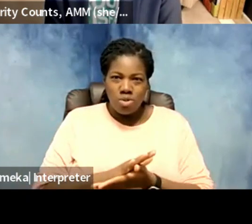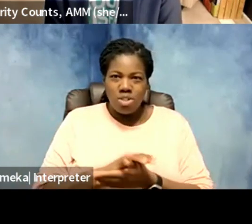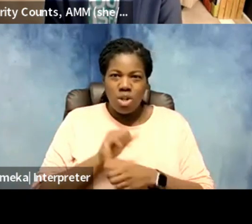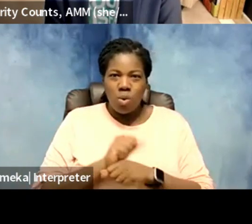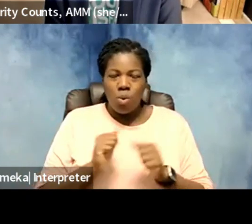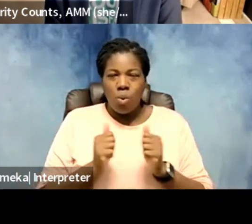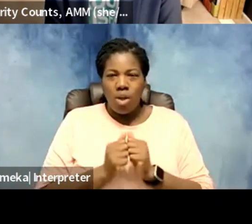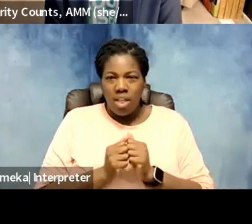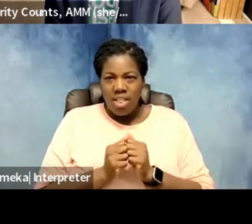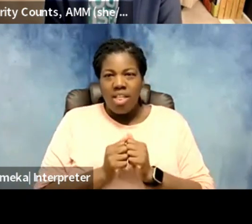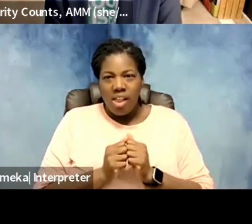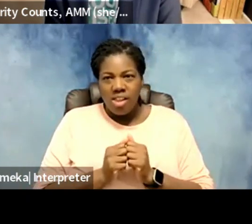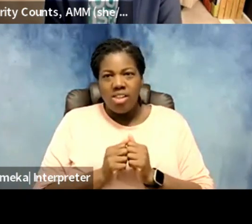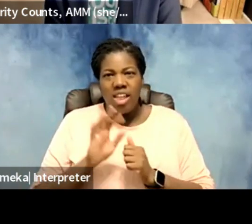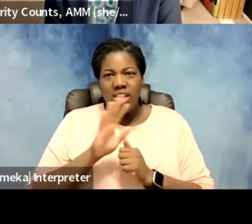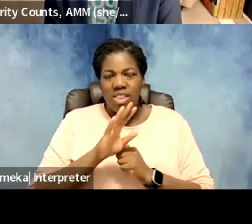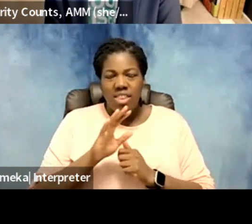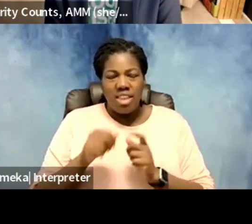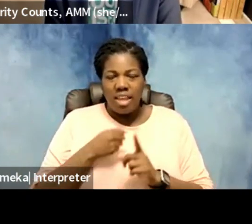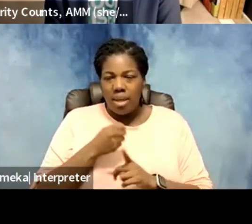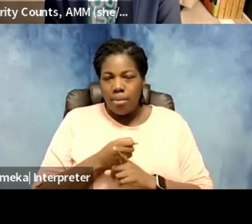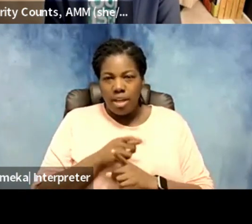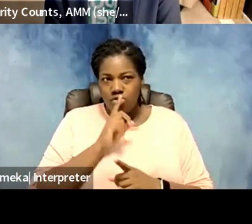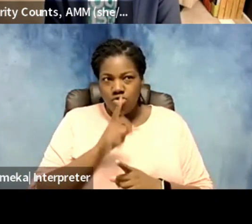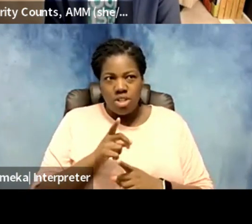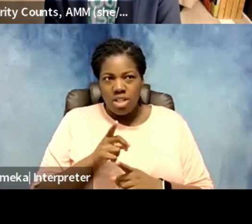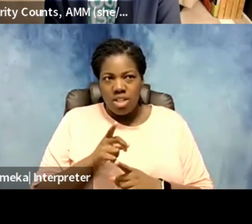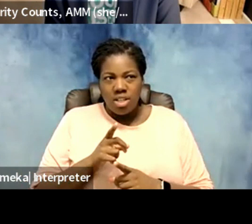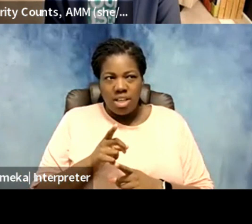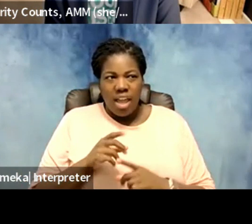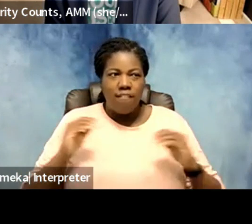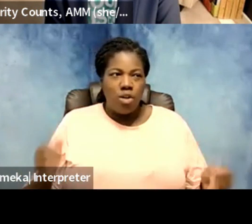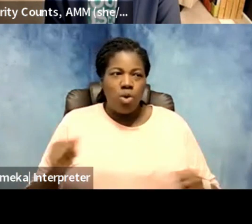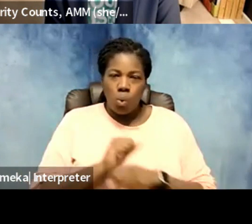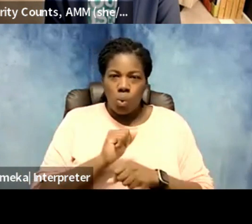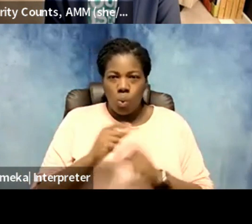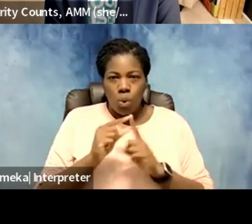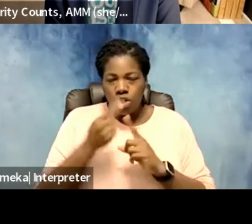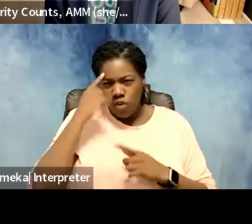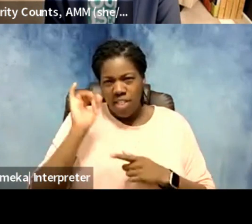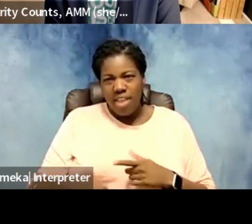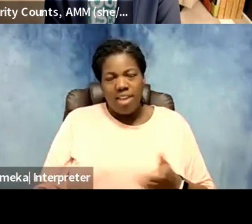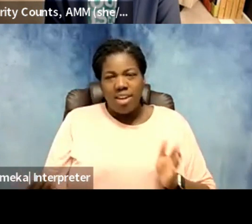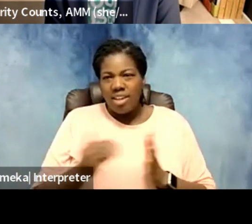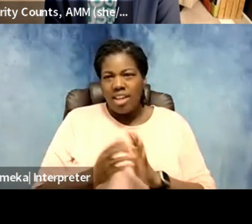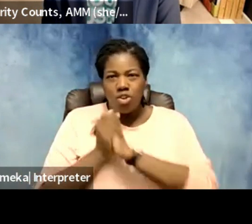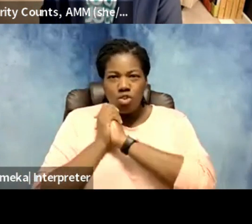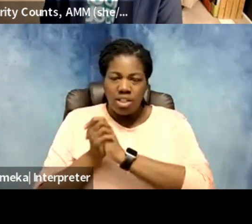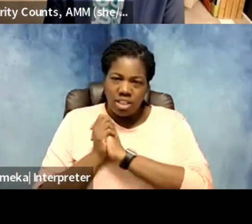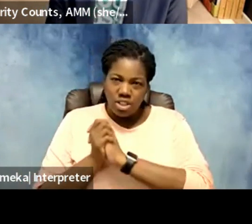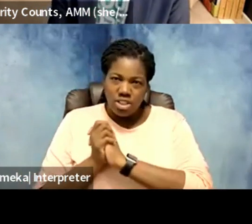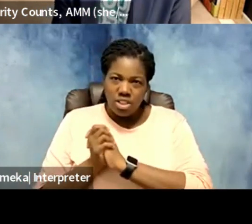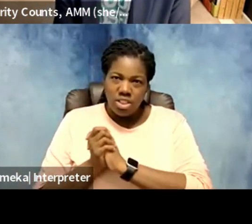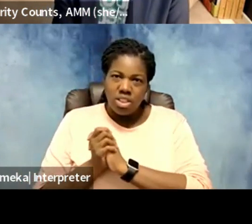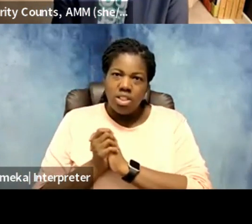with. So their impact is just, I have no words for that. So just again, congratulations.